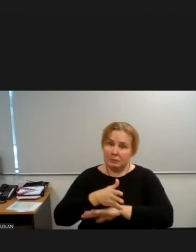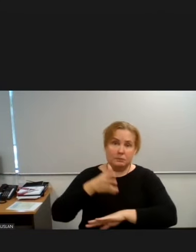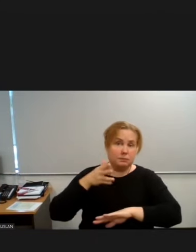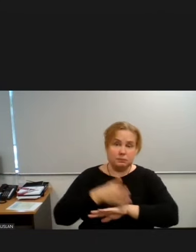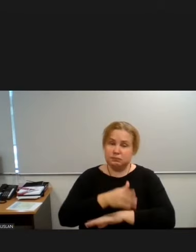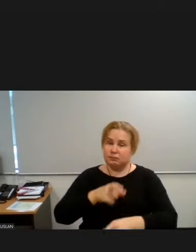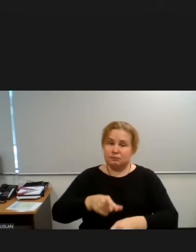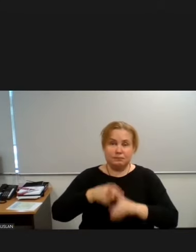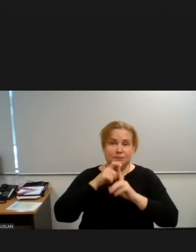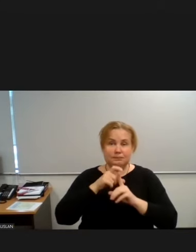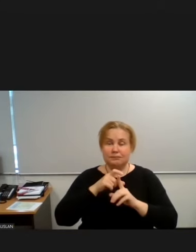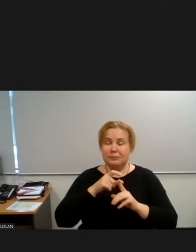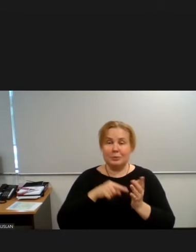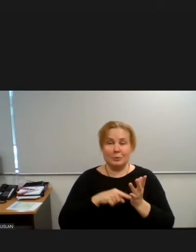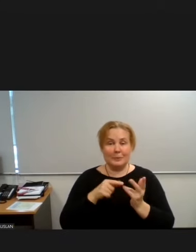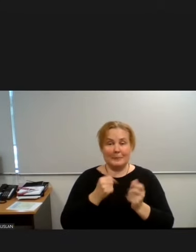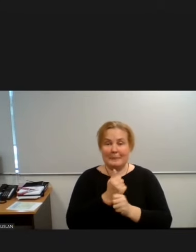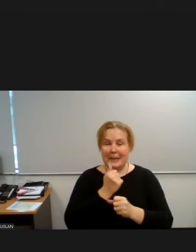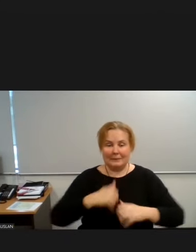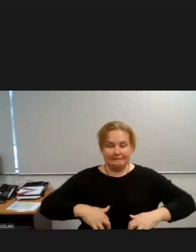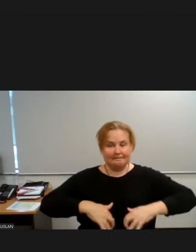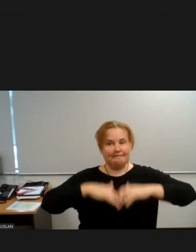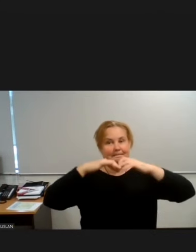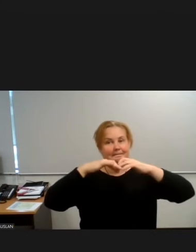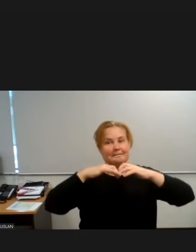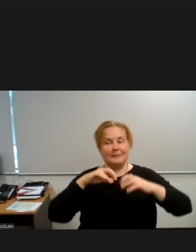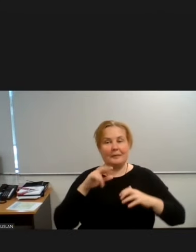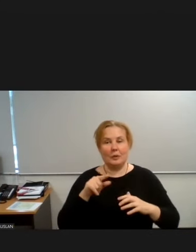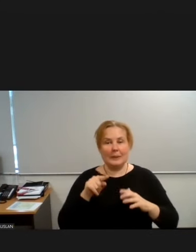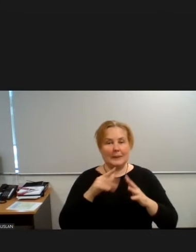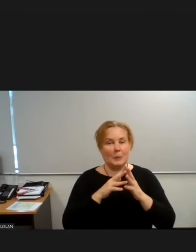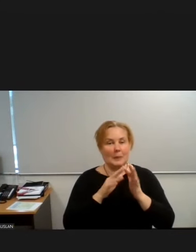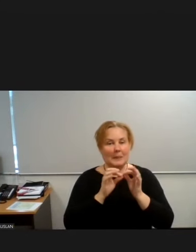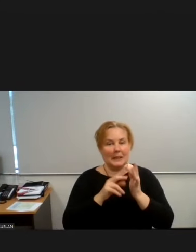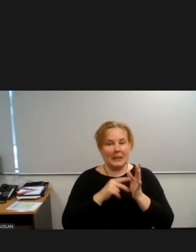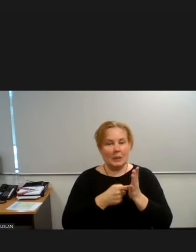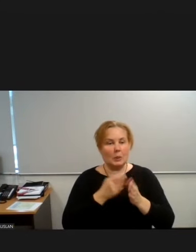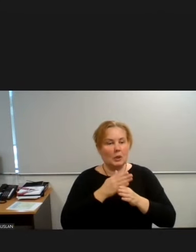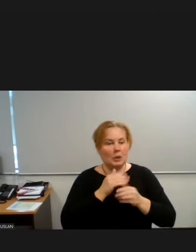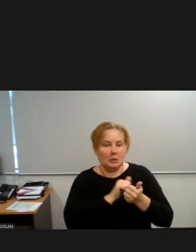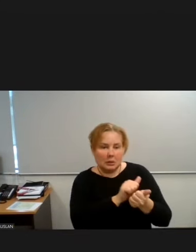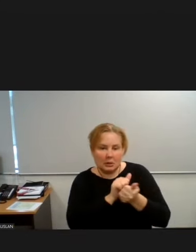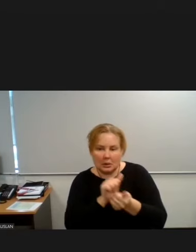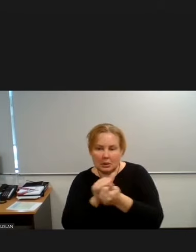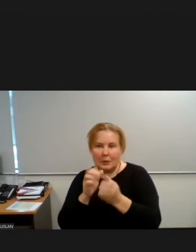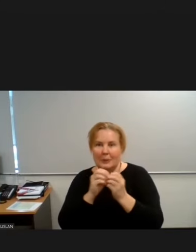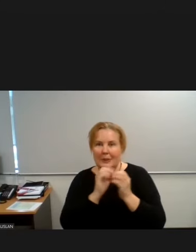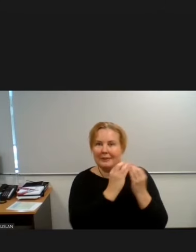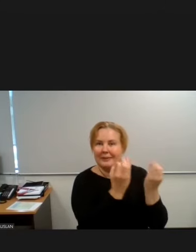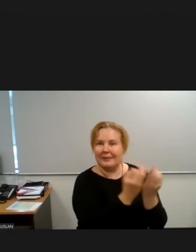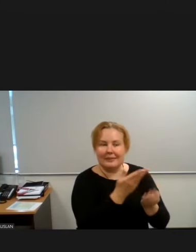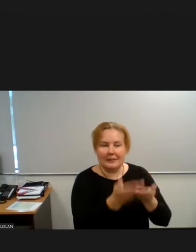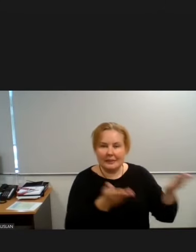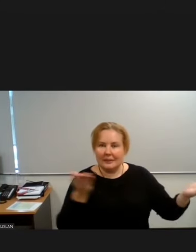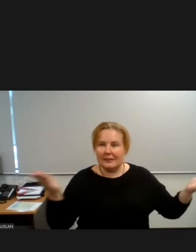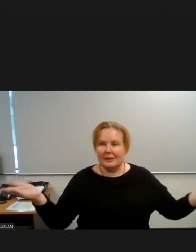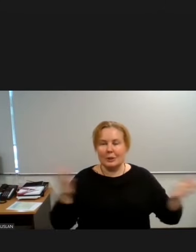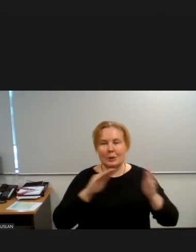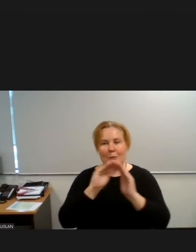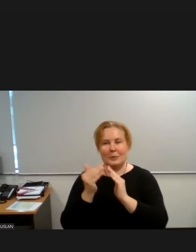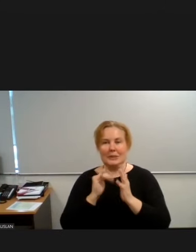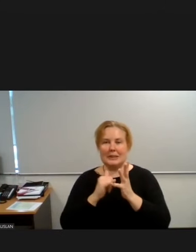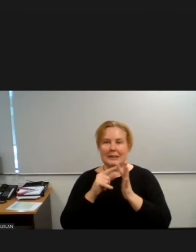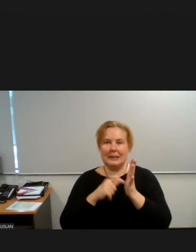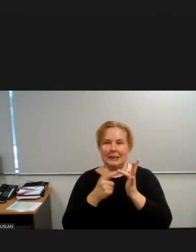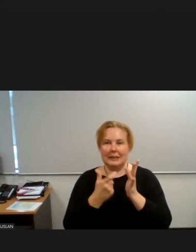do everything possible to work with our colleagues in the community sector, our colleagues in the department and in government. I would like